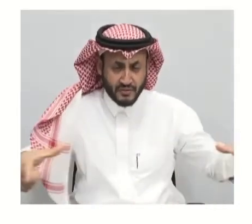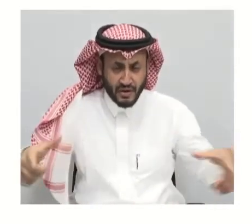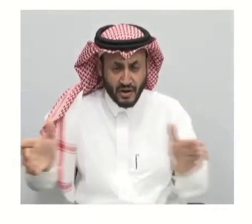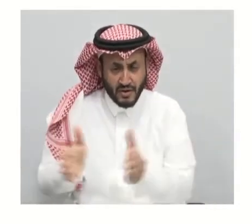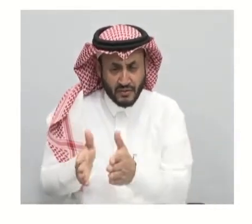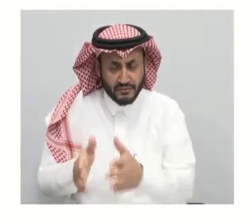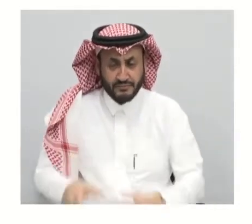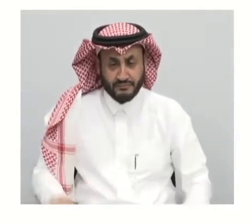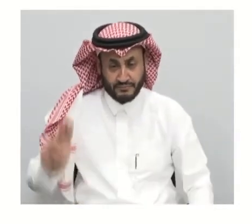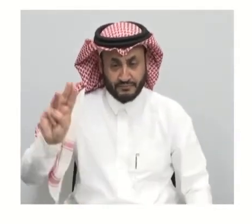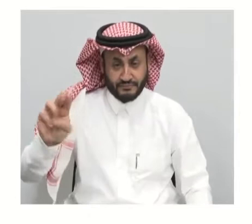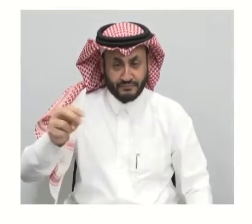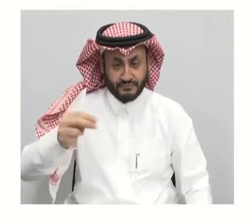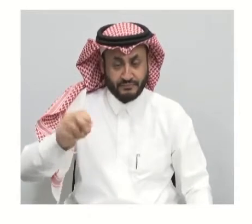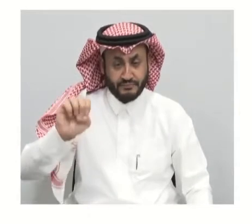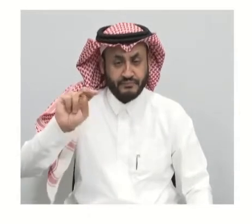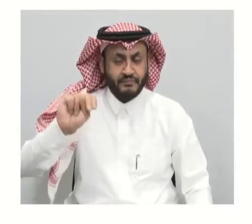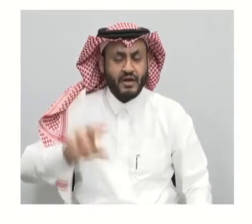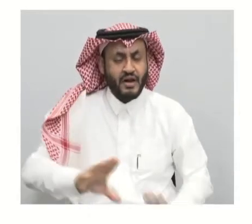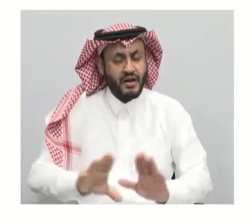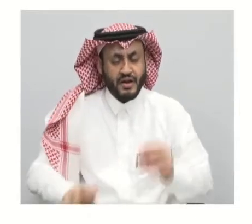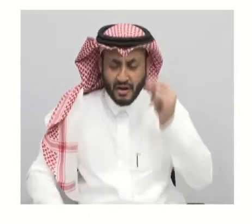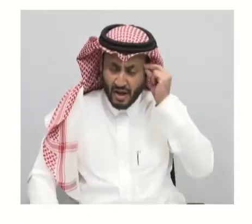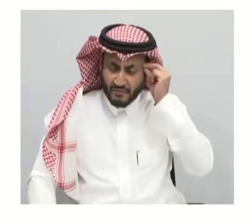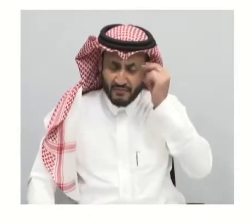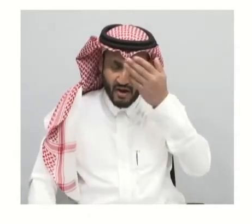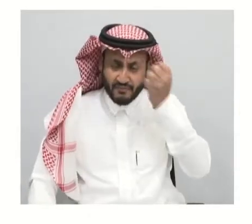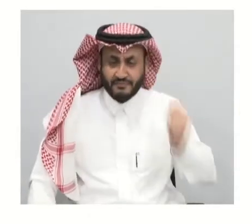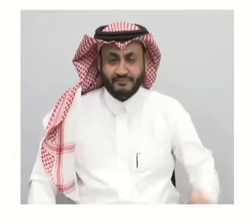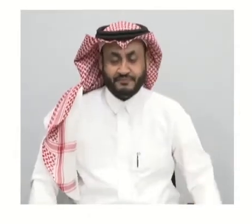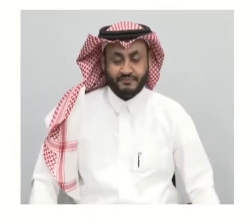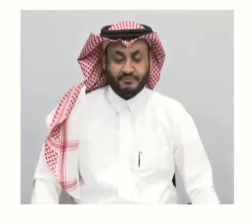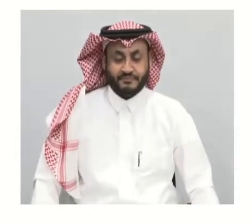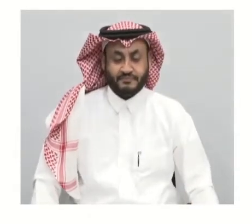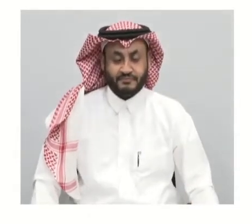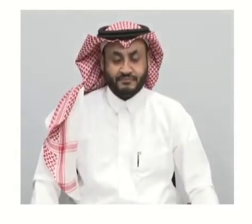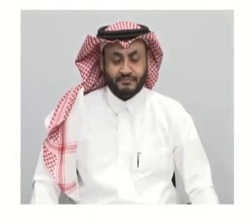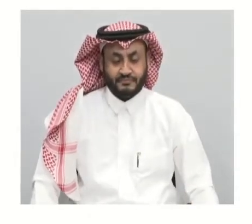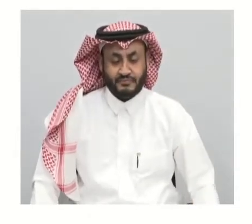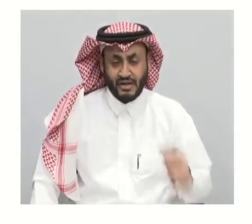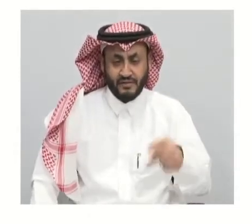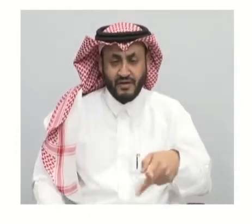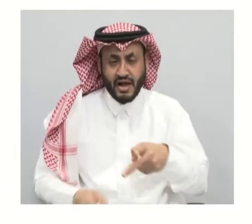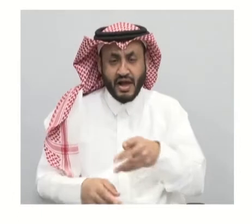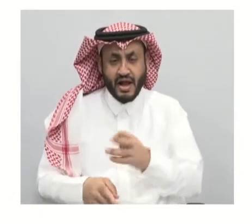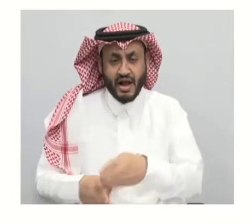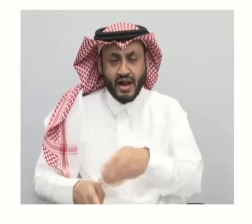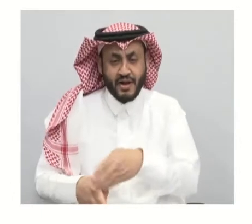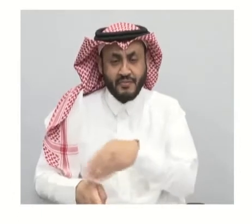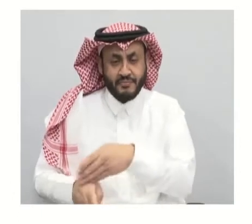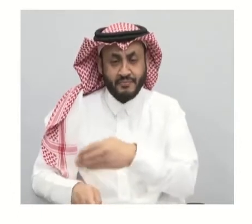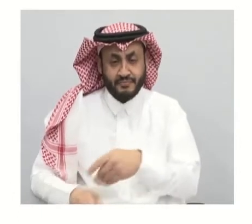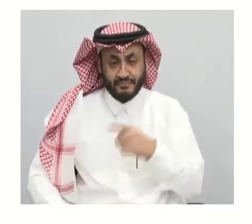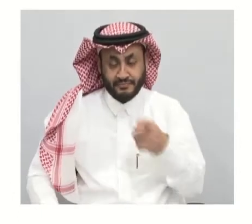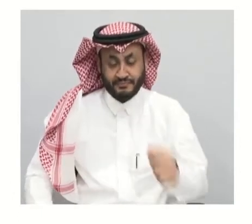a long and a short action, then you will use when. Was cutting, this is past, progressive,